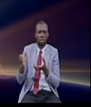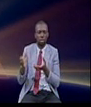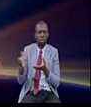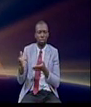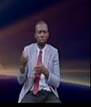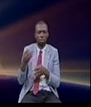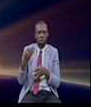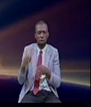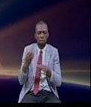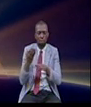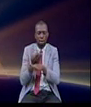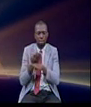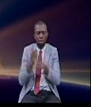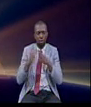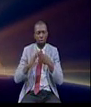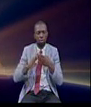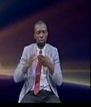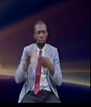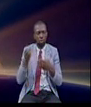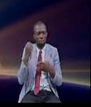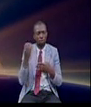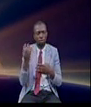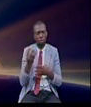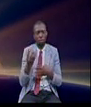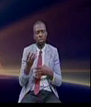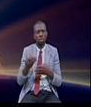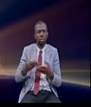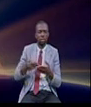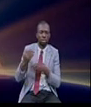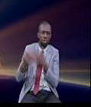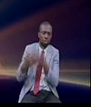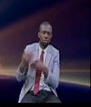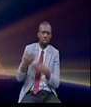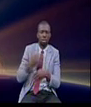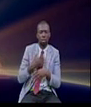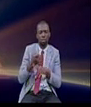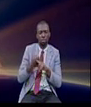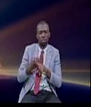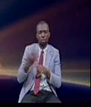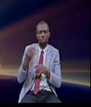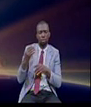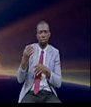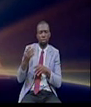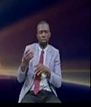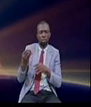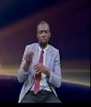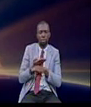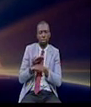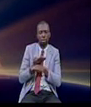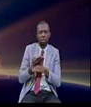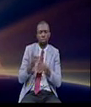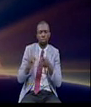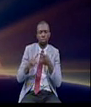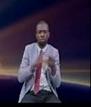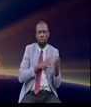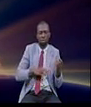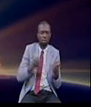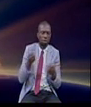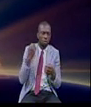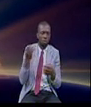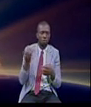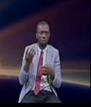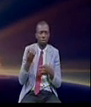are 14 generations. Now the birth of Jesus Christ was on this wise. When as his mother Mary was